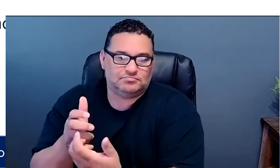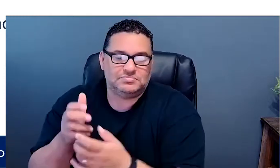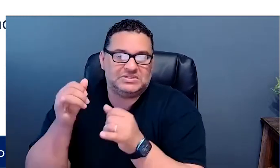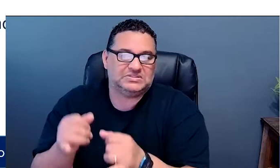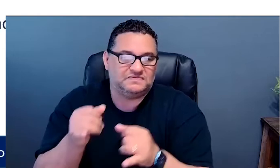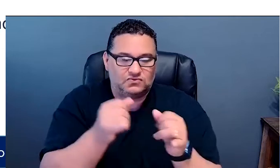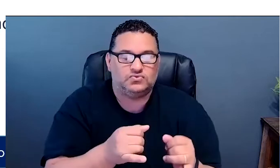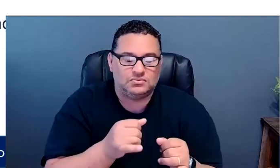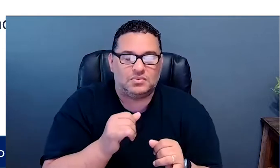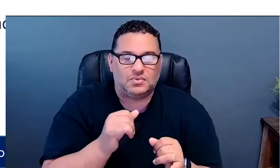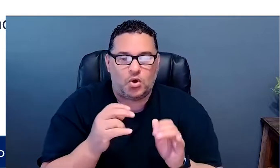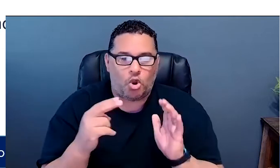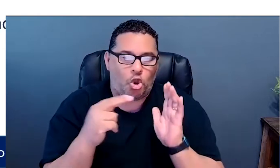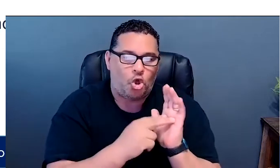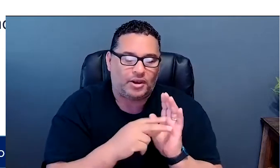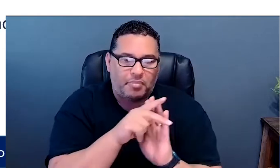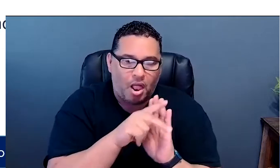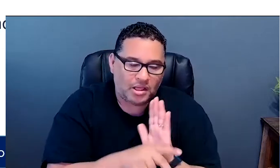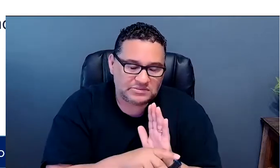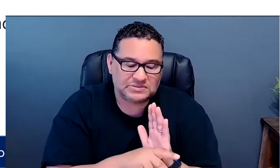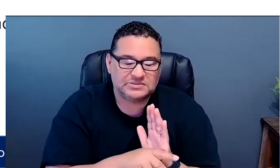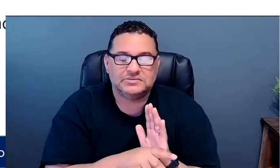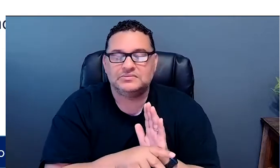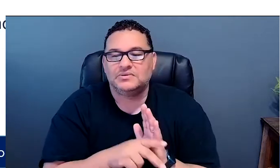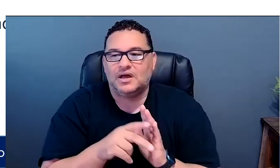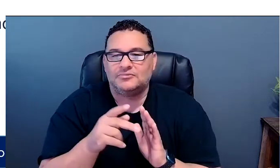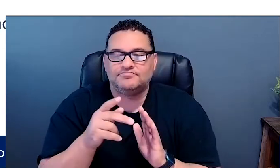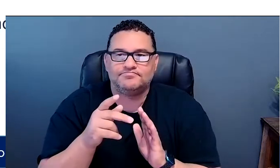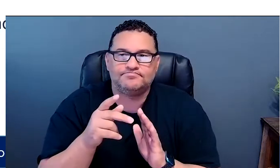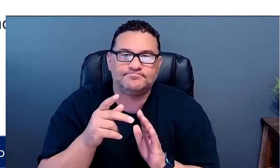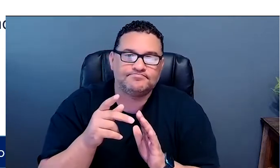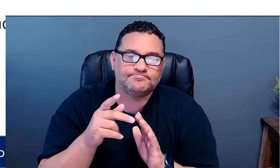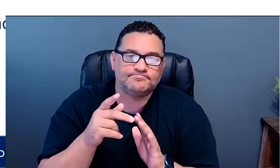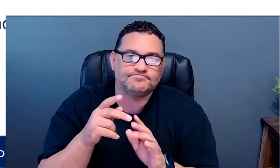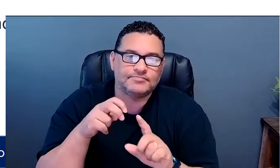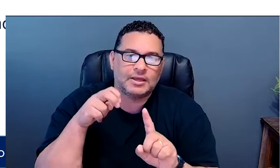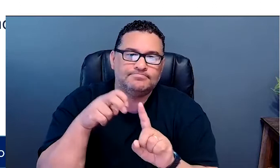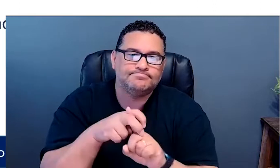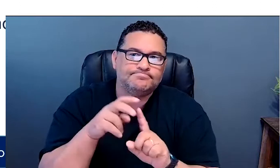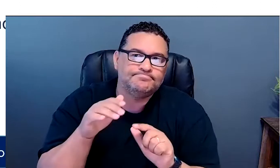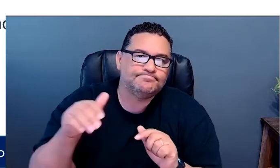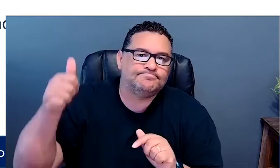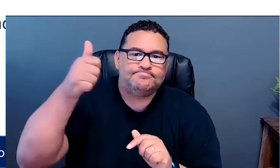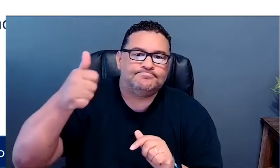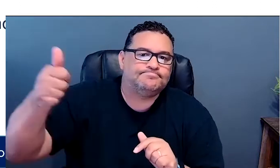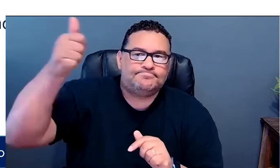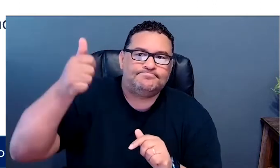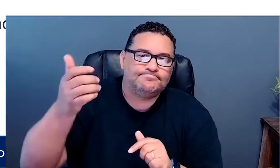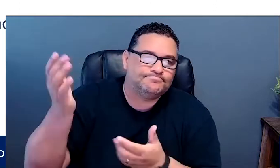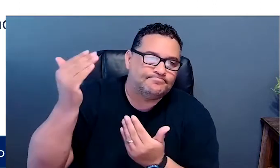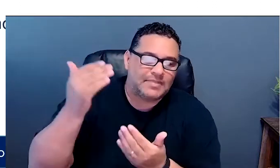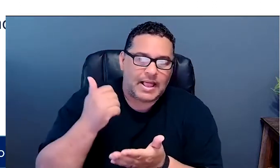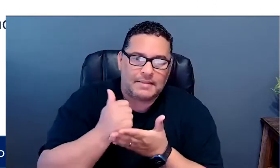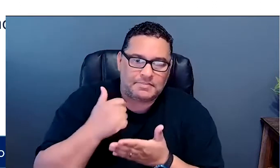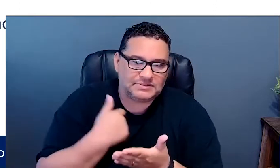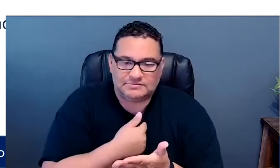look at policy and involve our management team in making those decisions. Okay,